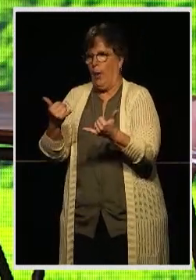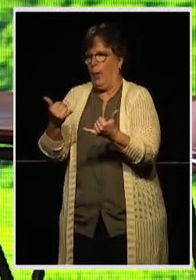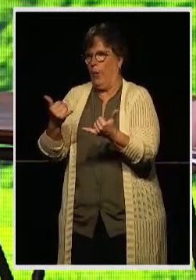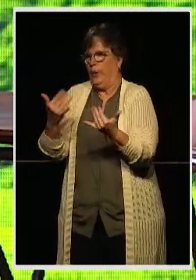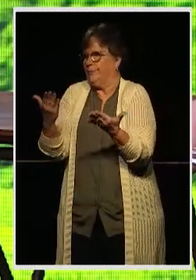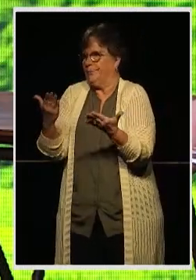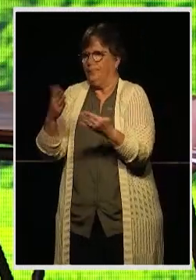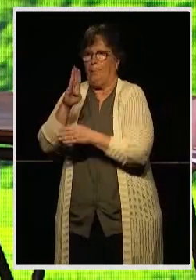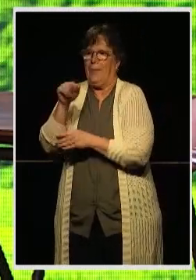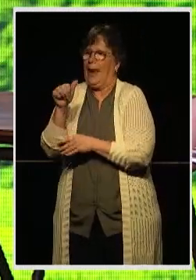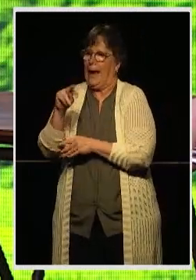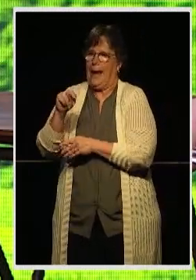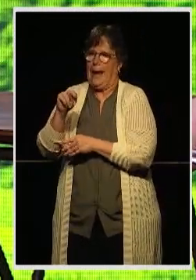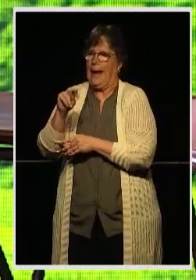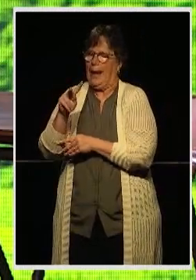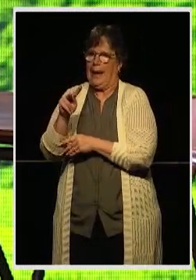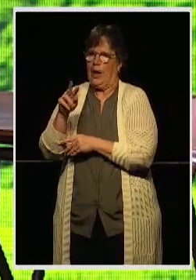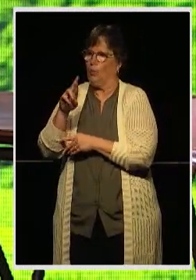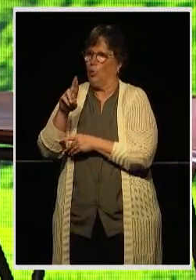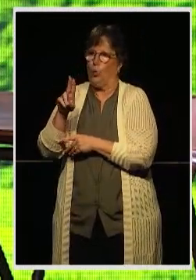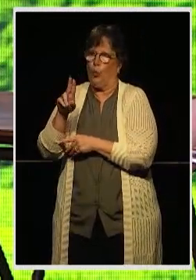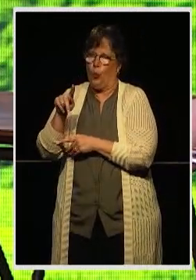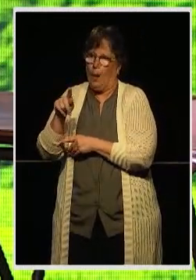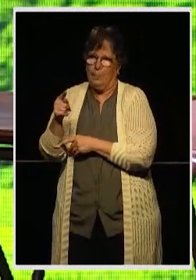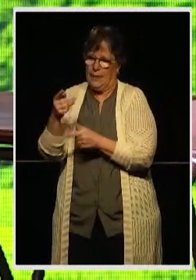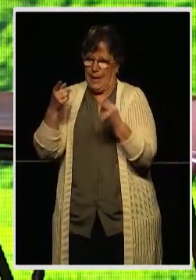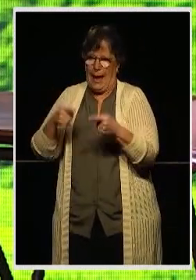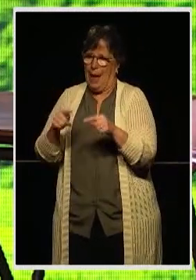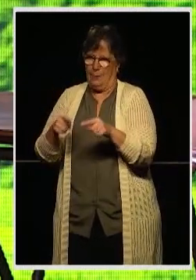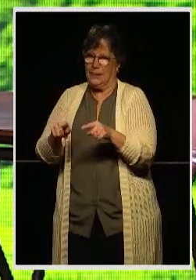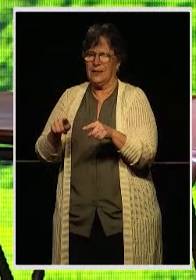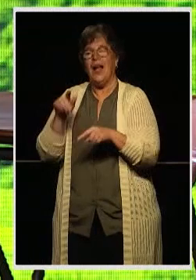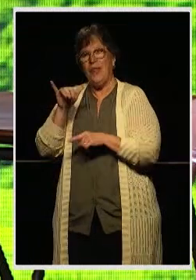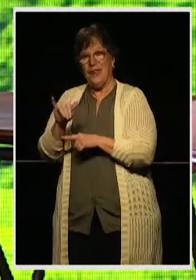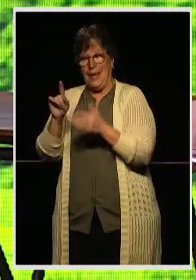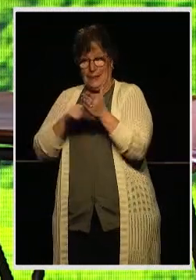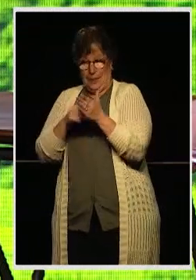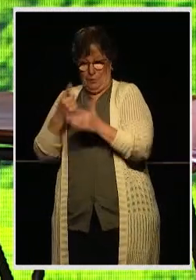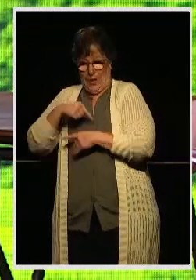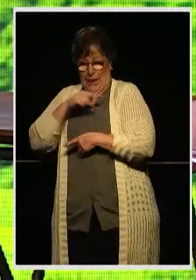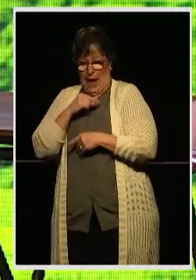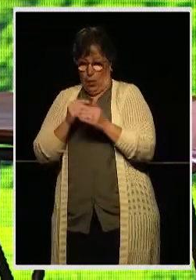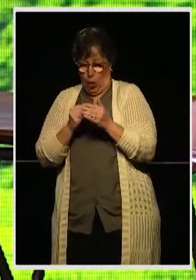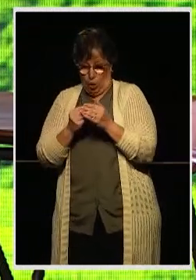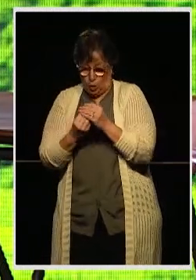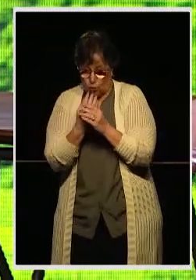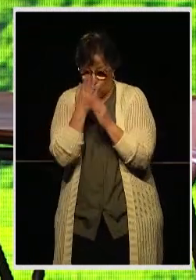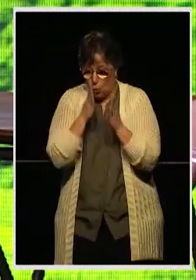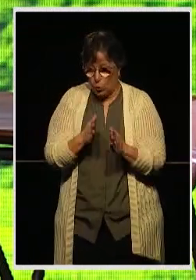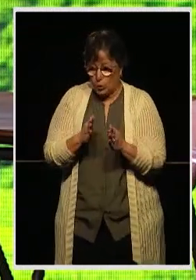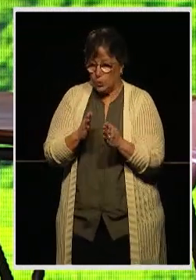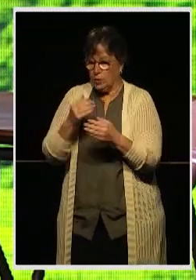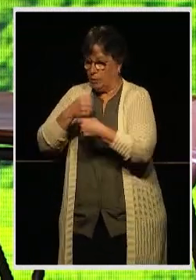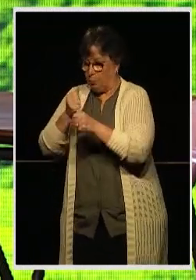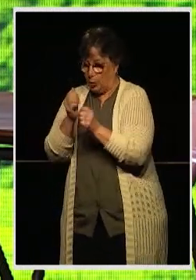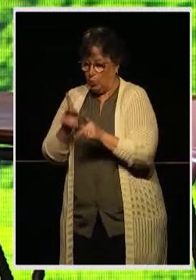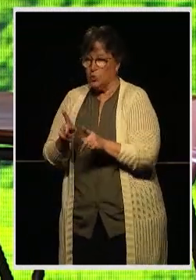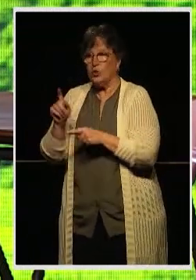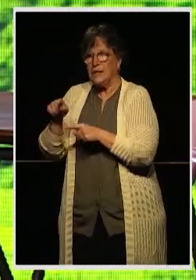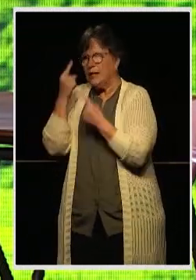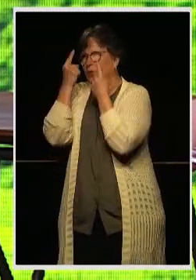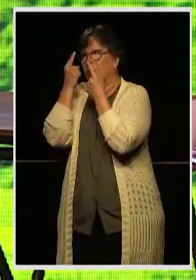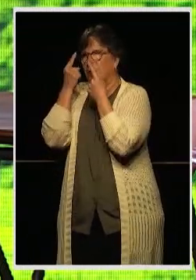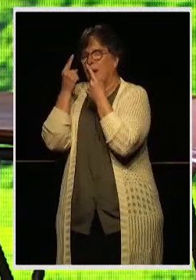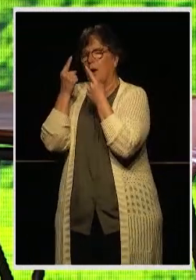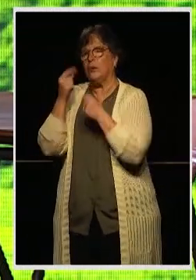so that is something that our growers and producers constantly have to think about. When it comes to controlled environment, I've talked with quite a